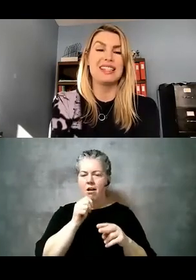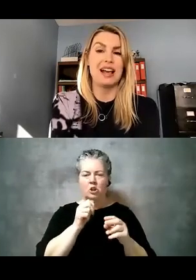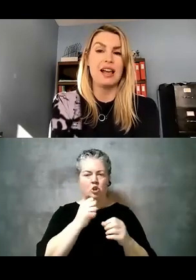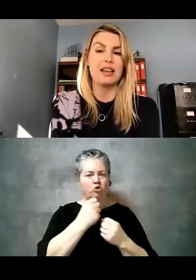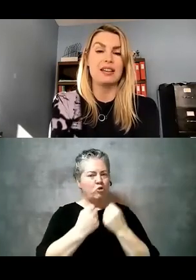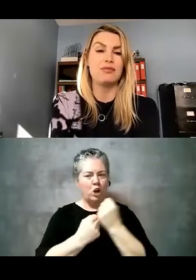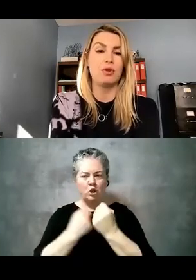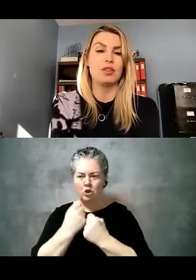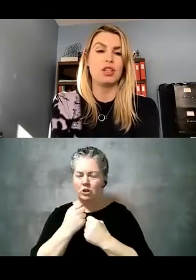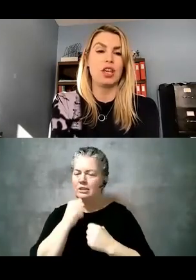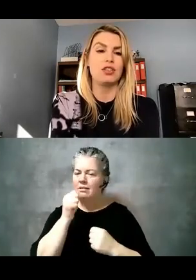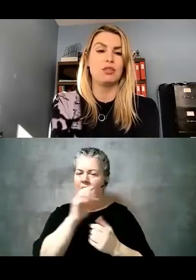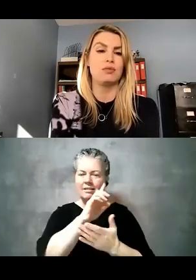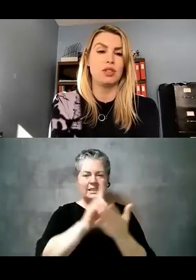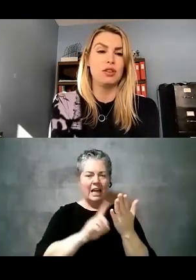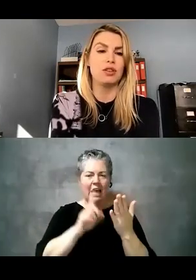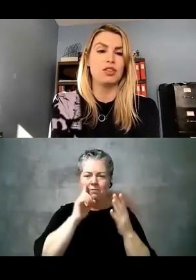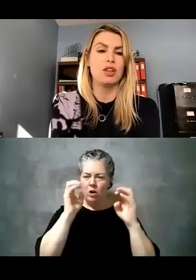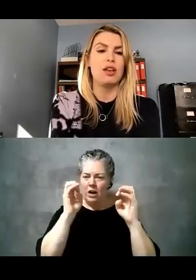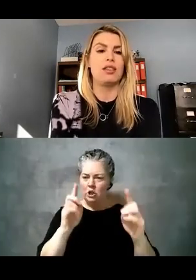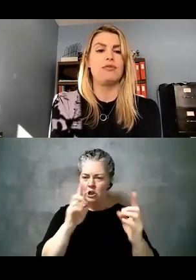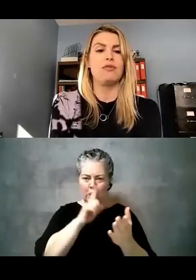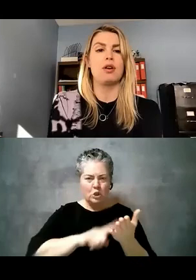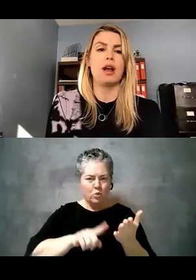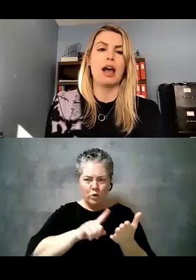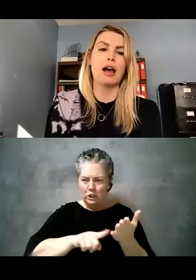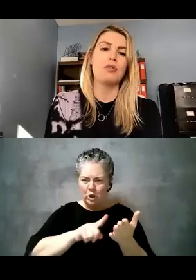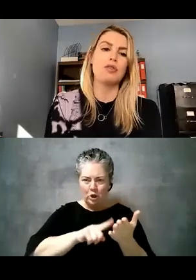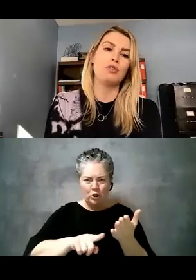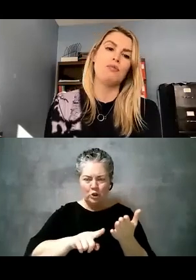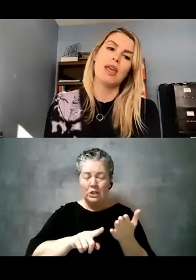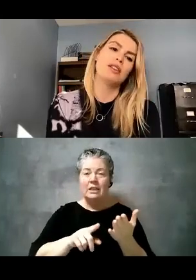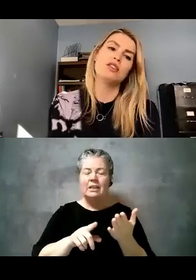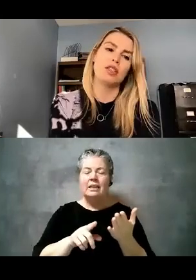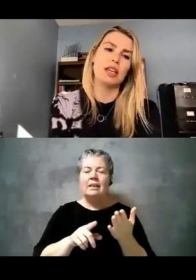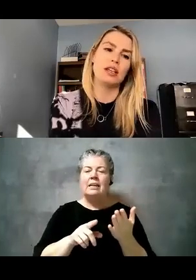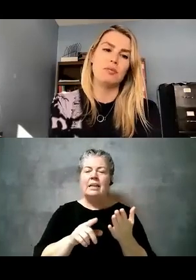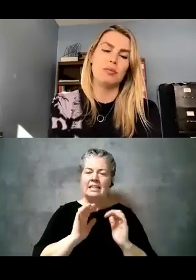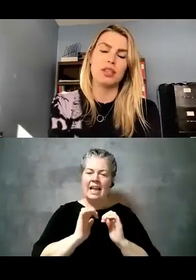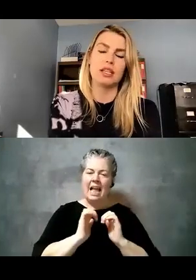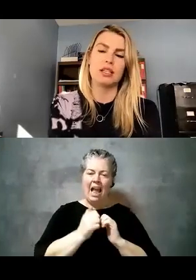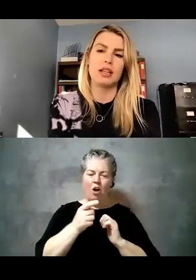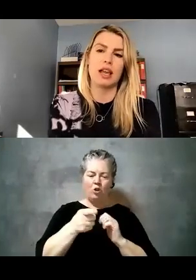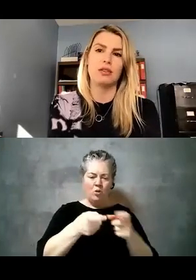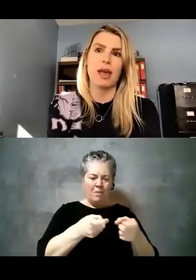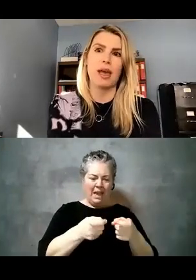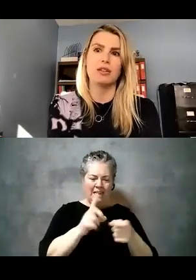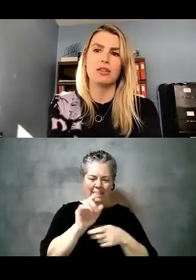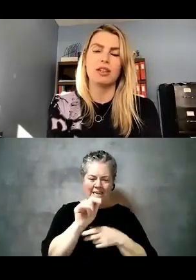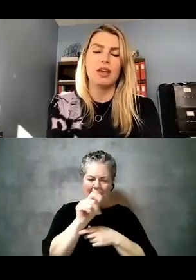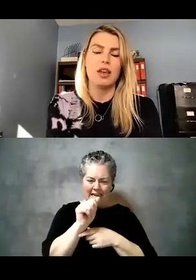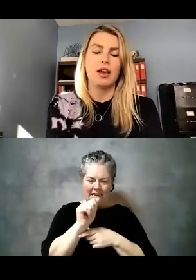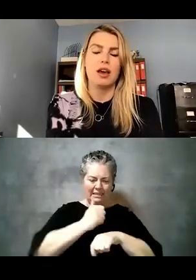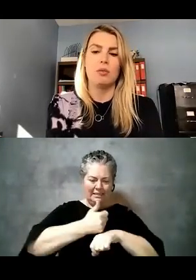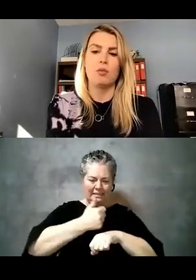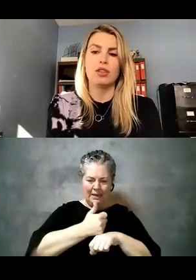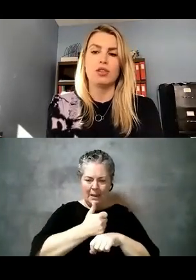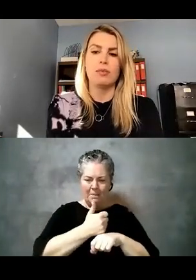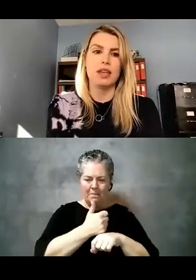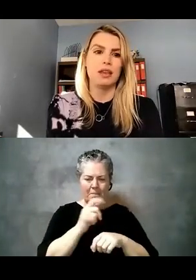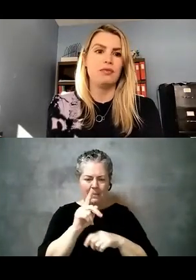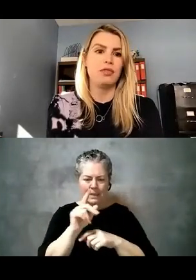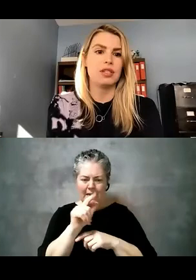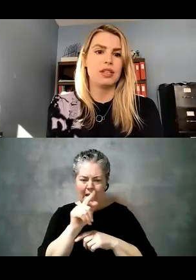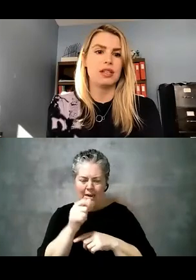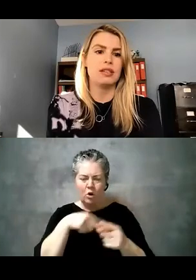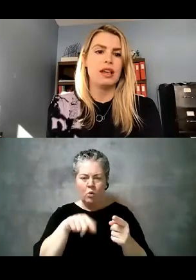not designed for education research. Therefore, how you manage the data and put the data together matters when you're